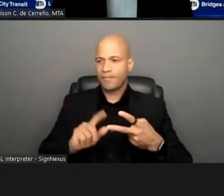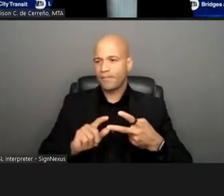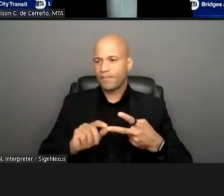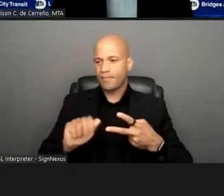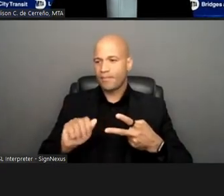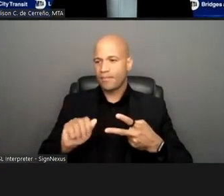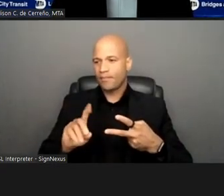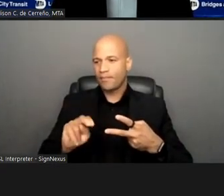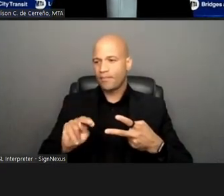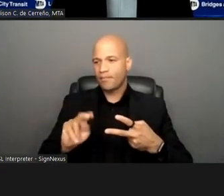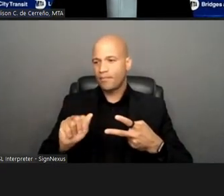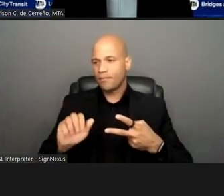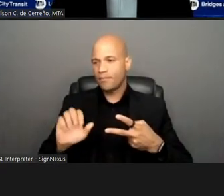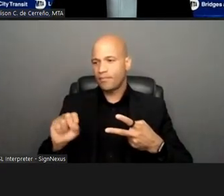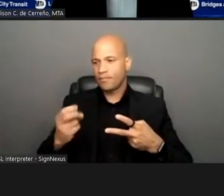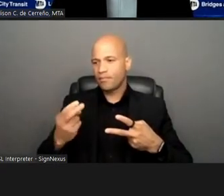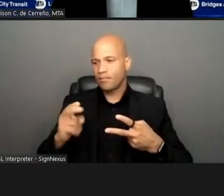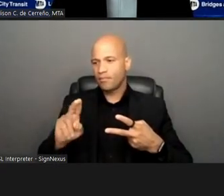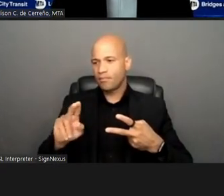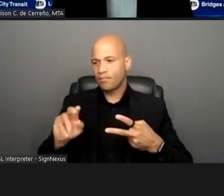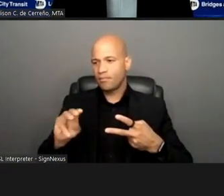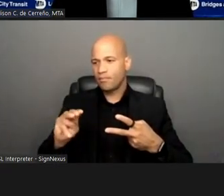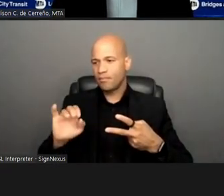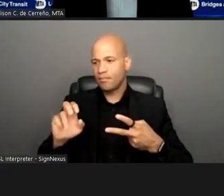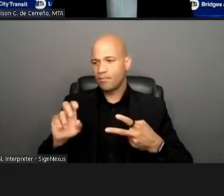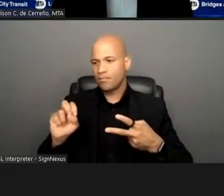followed by Adina schulenson